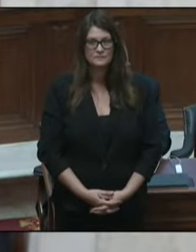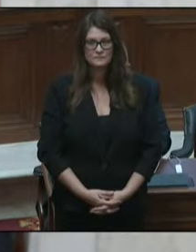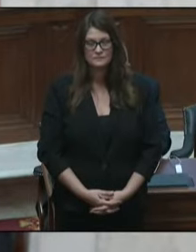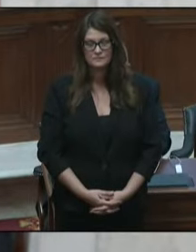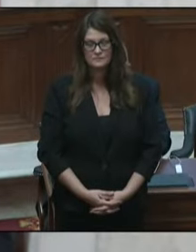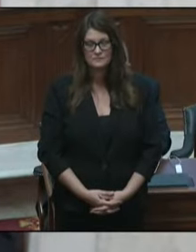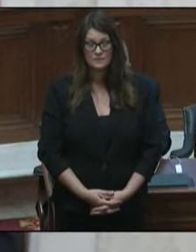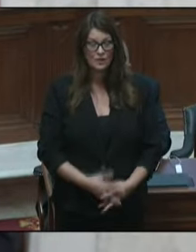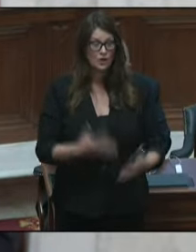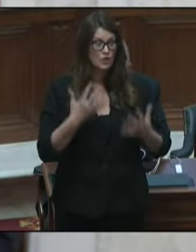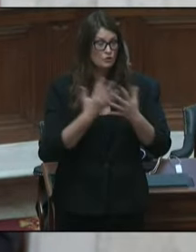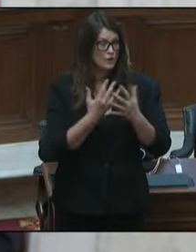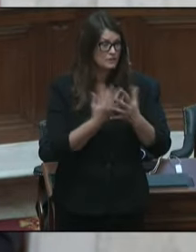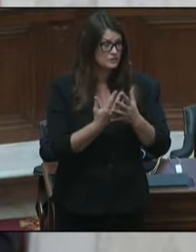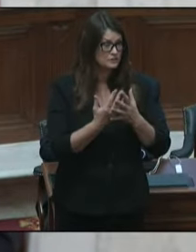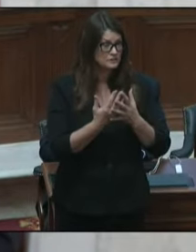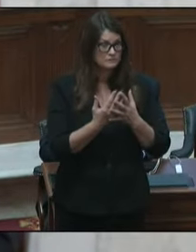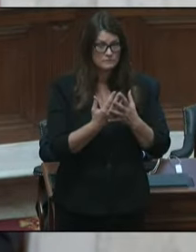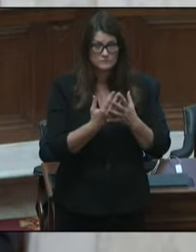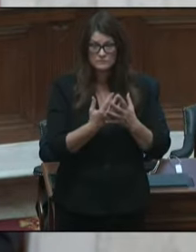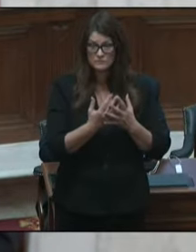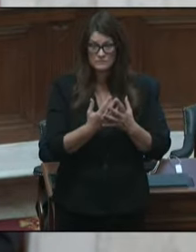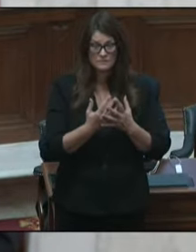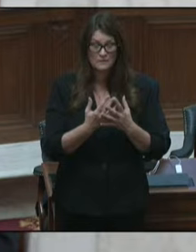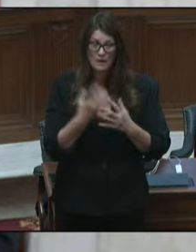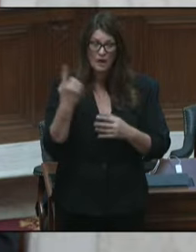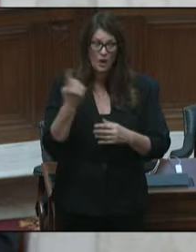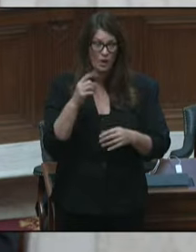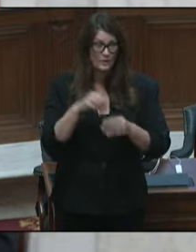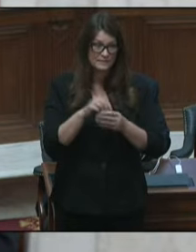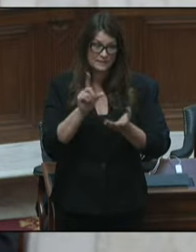Corrections. Corrections were in the papers all the time.